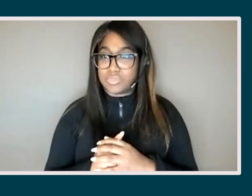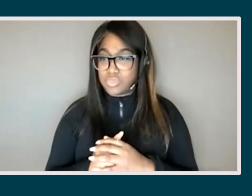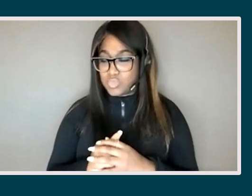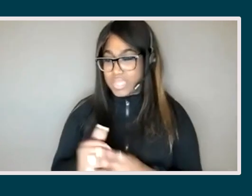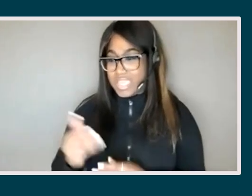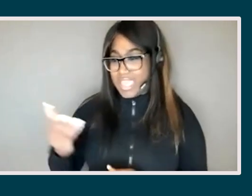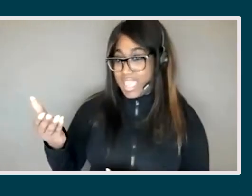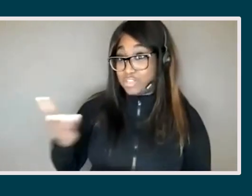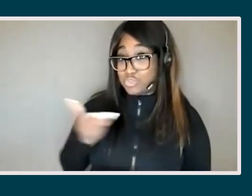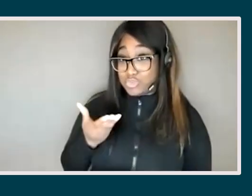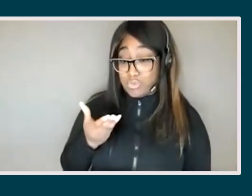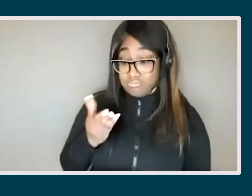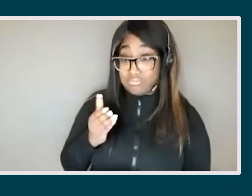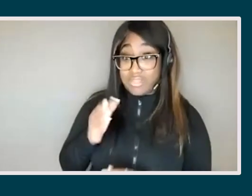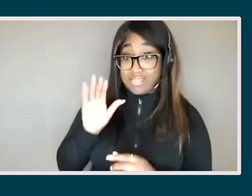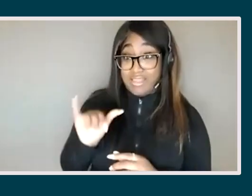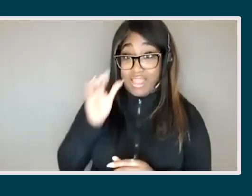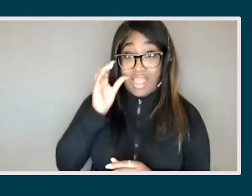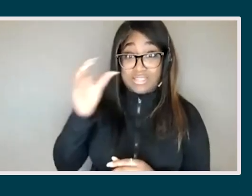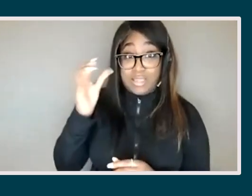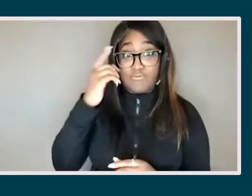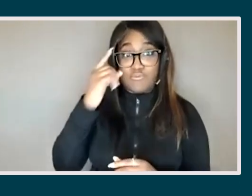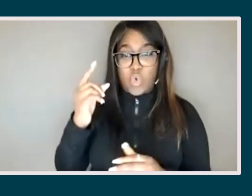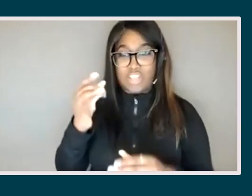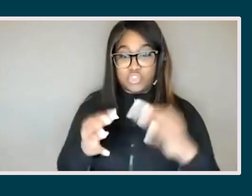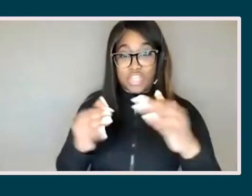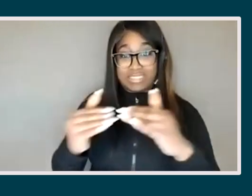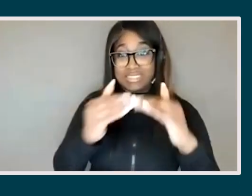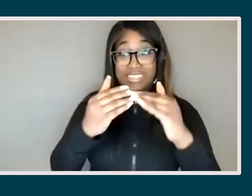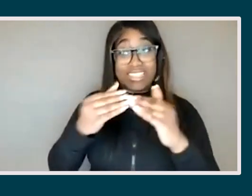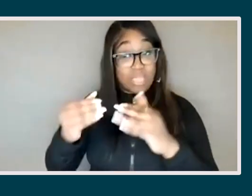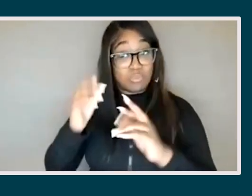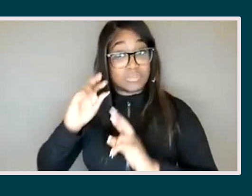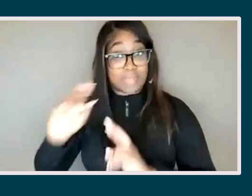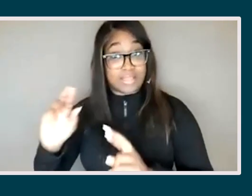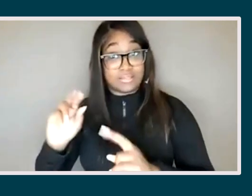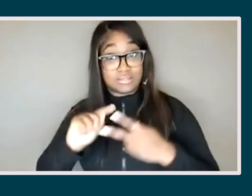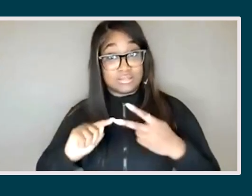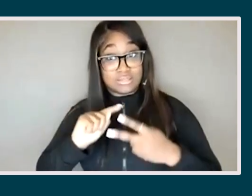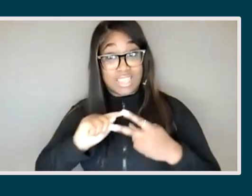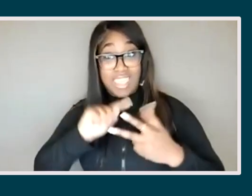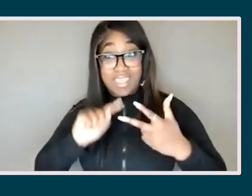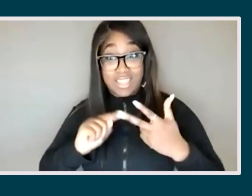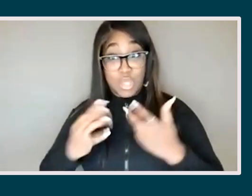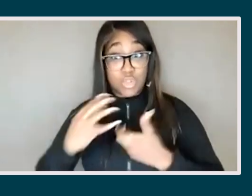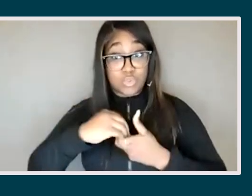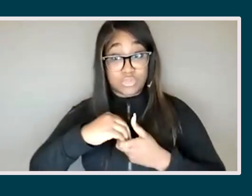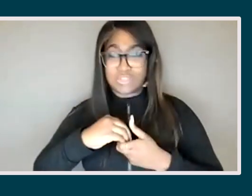introducing the concept of justice and respect and